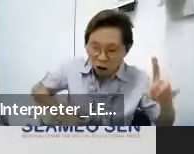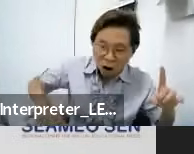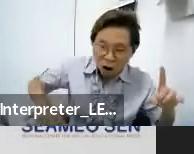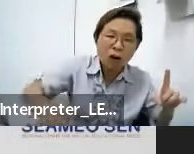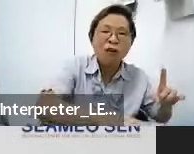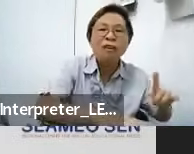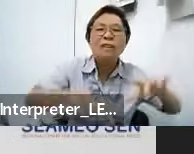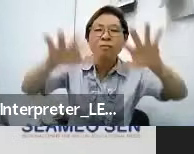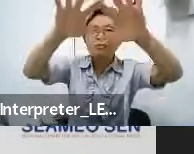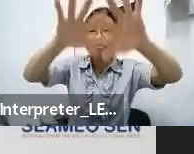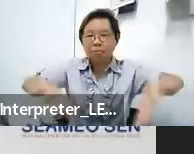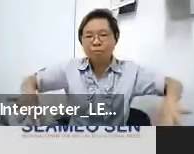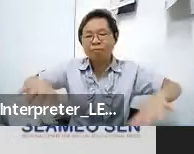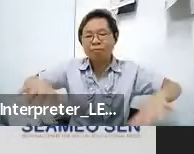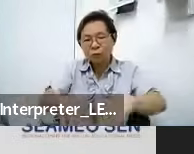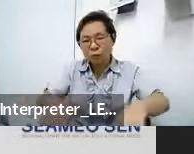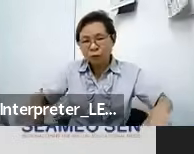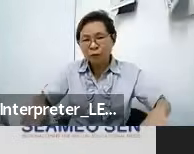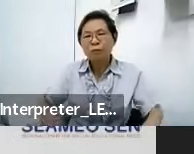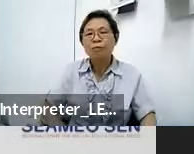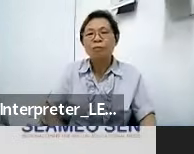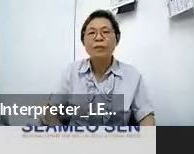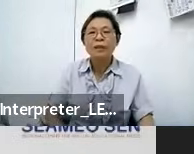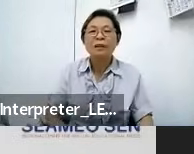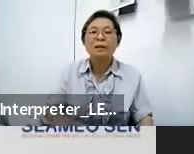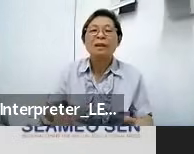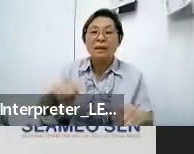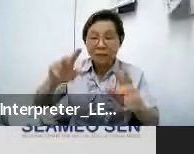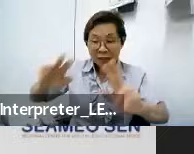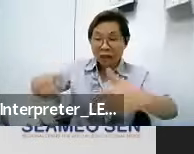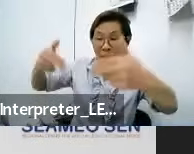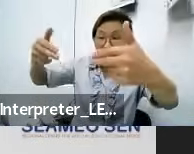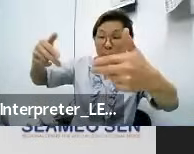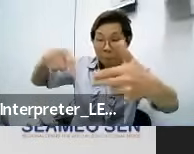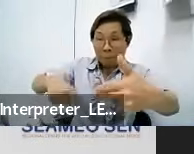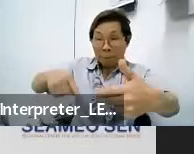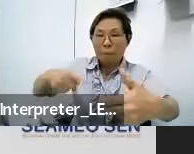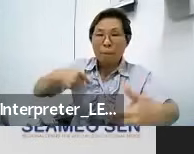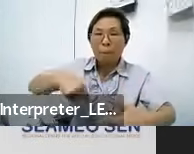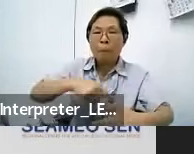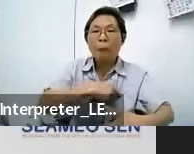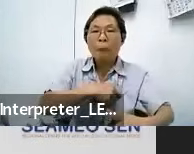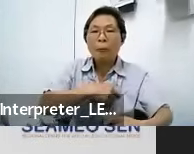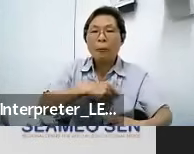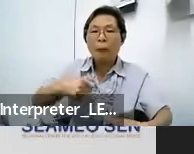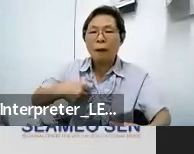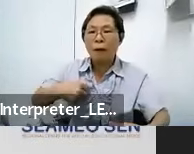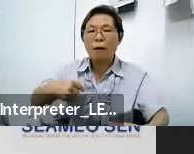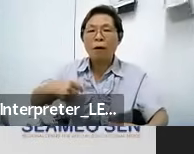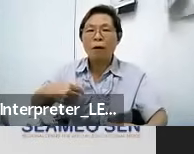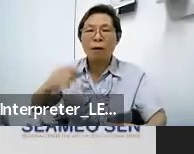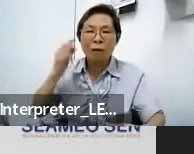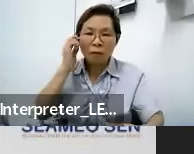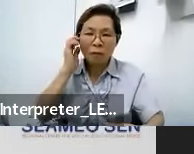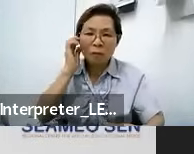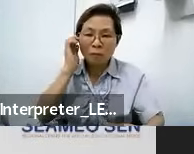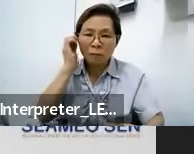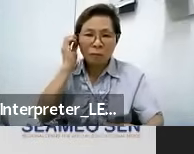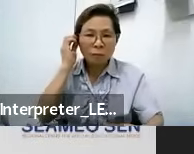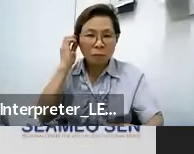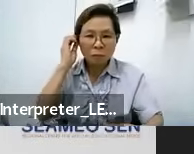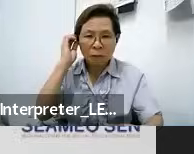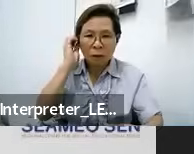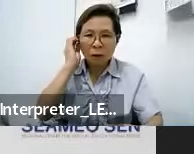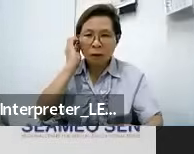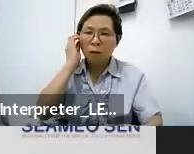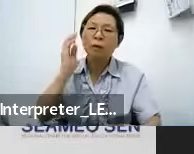Southeast Asia region. Throughout today's webinar, we have explored into the essence of equity, dismantling